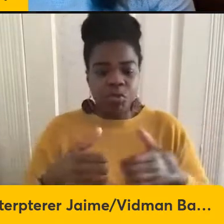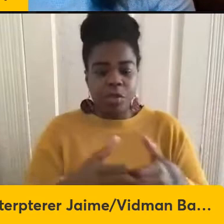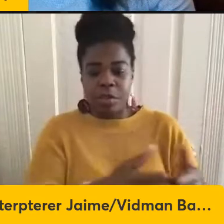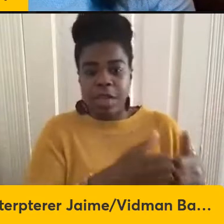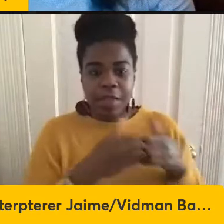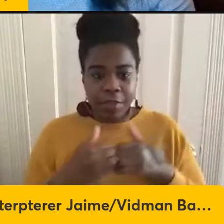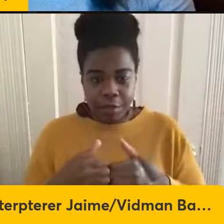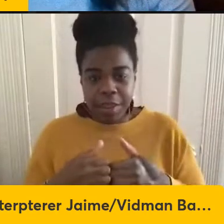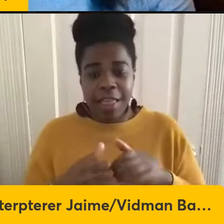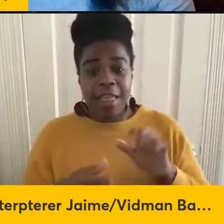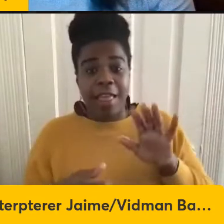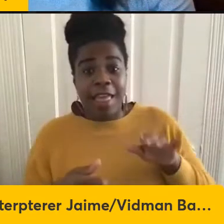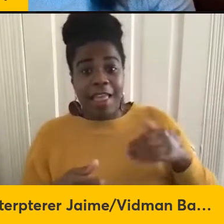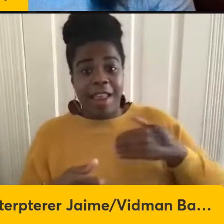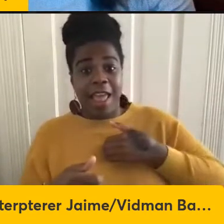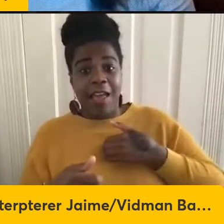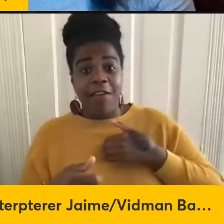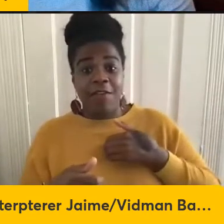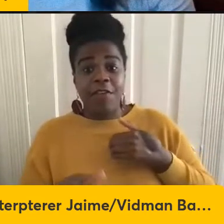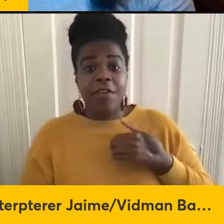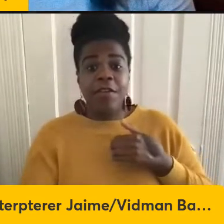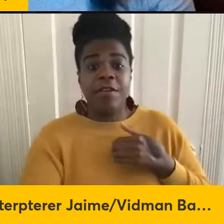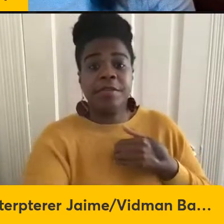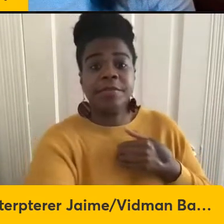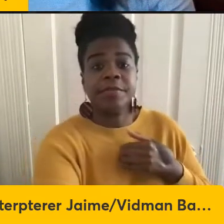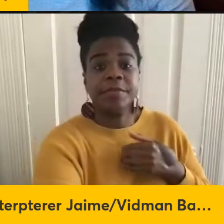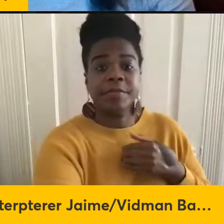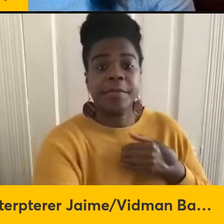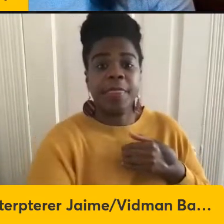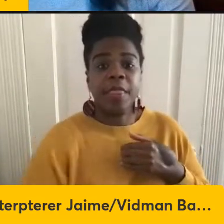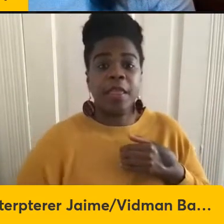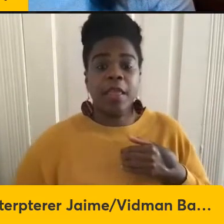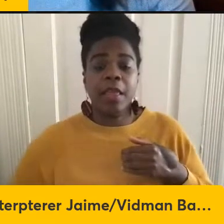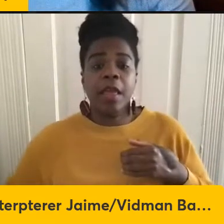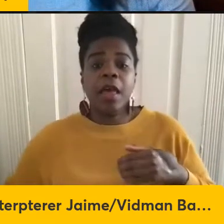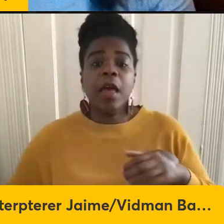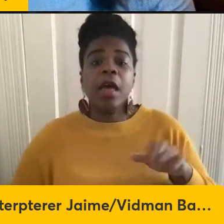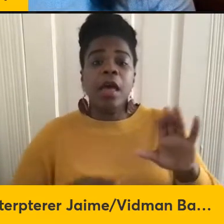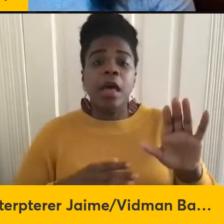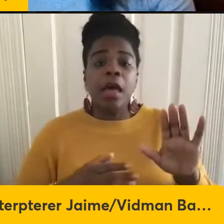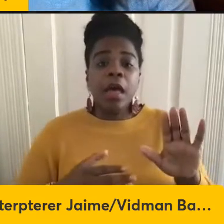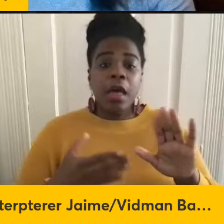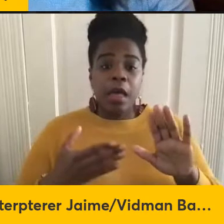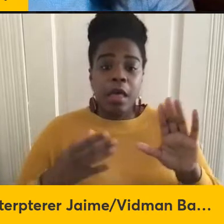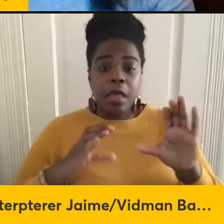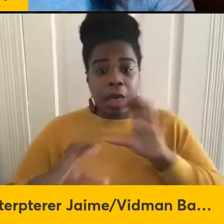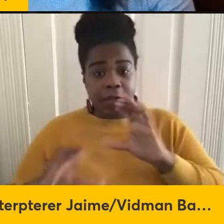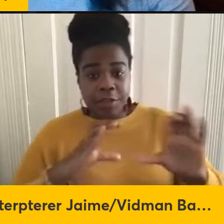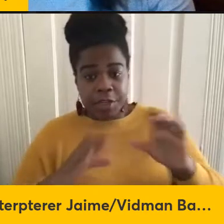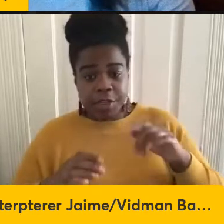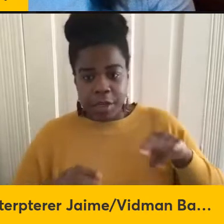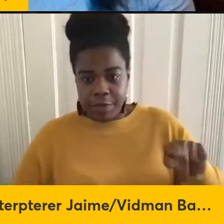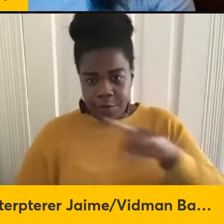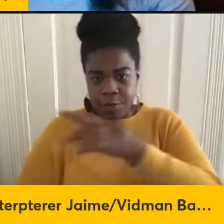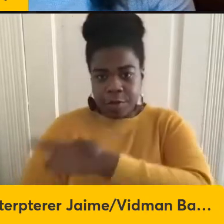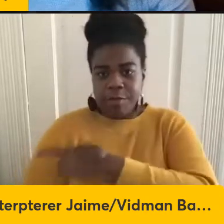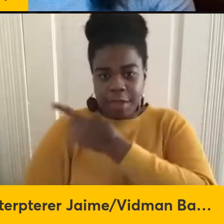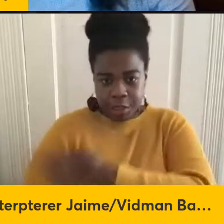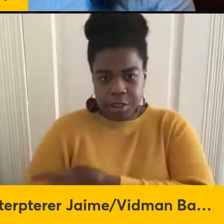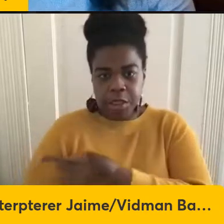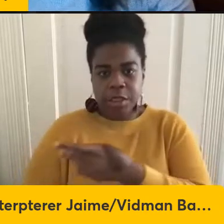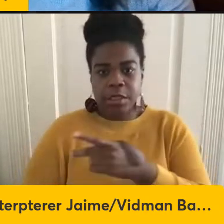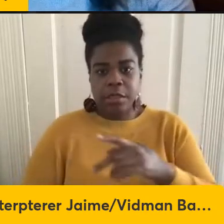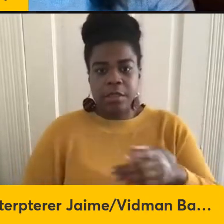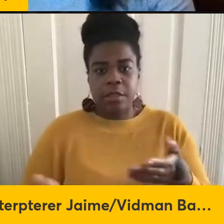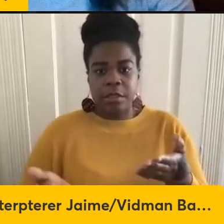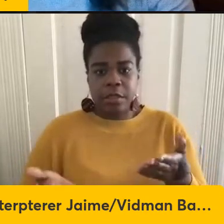those conversations, really to bring the lived experience of patients to the forefront. Because that is, I